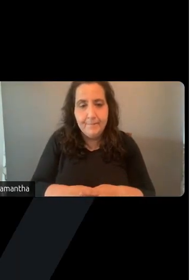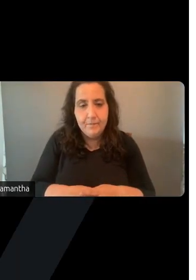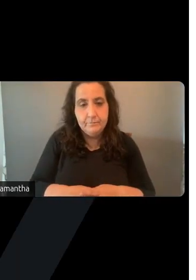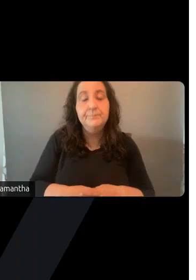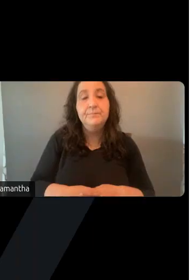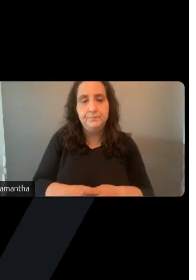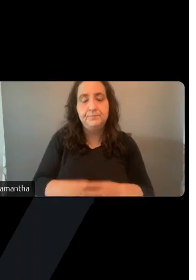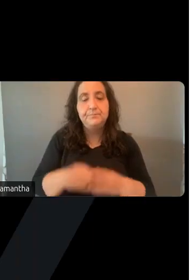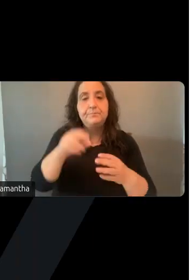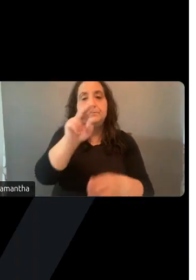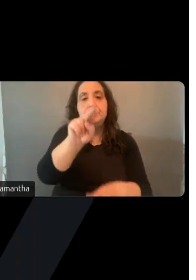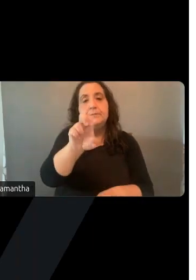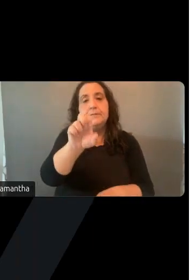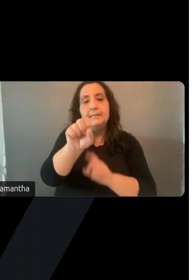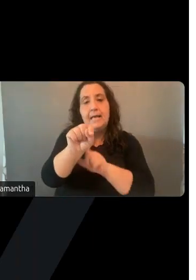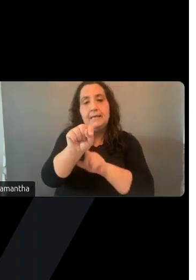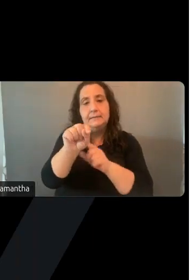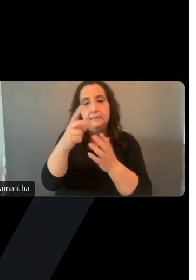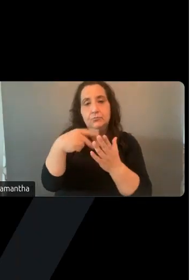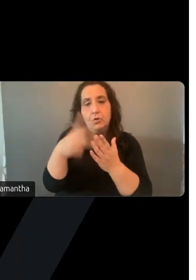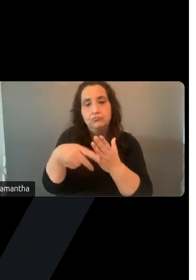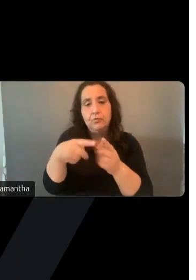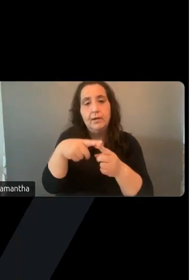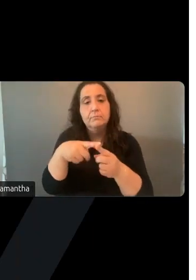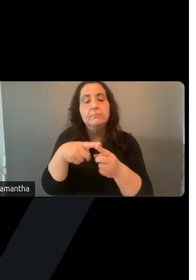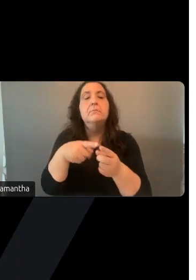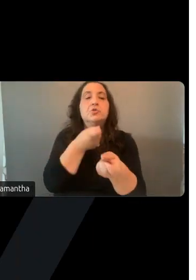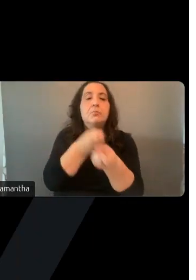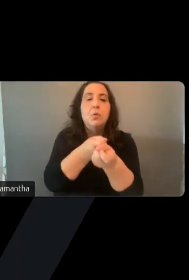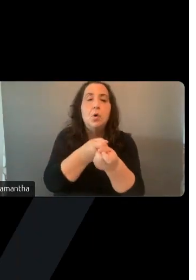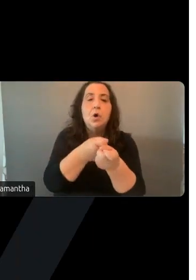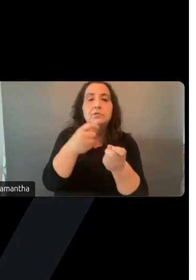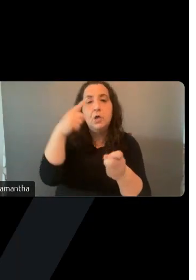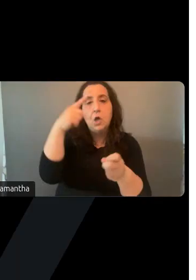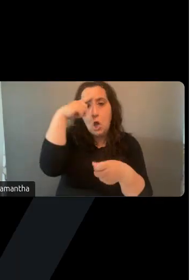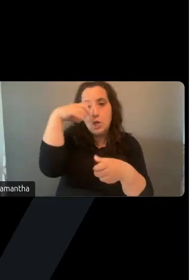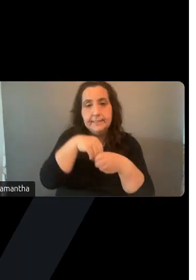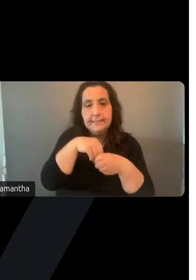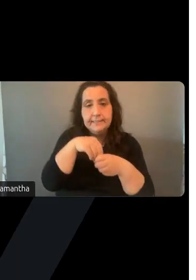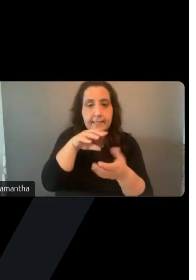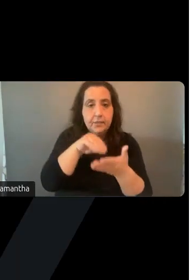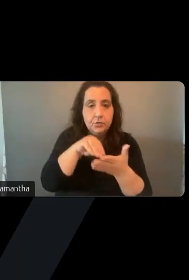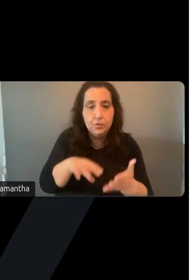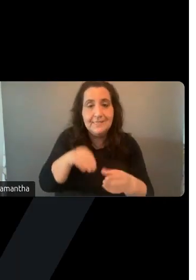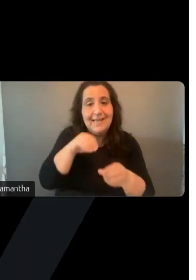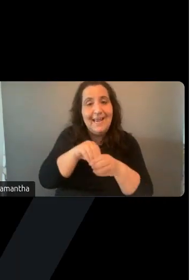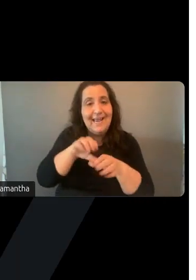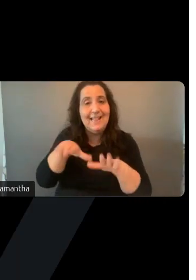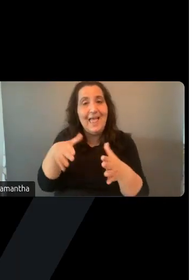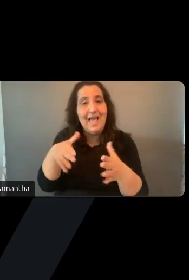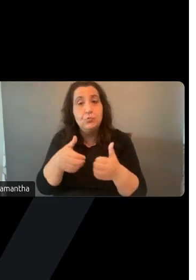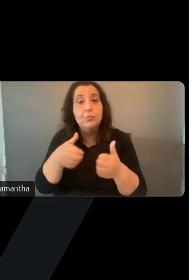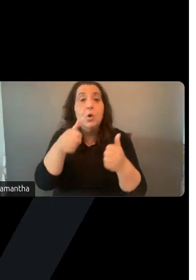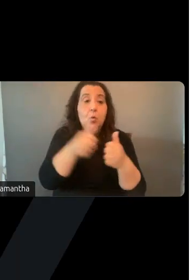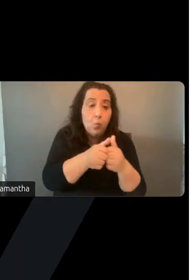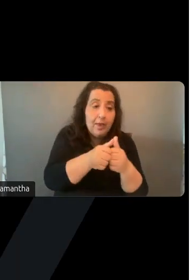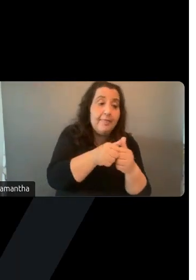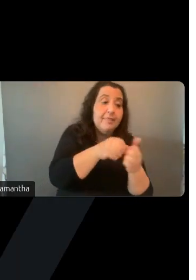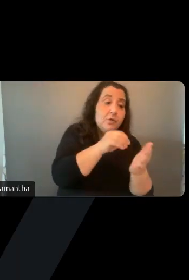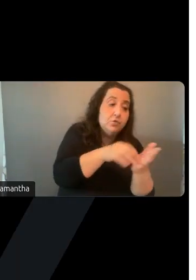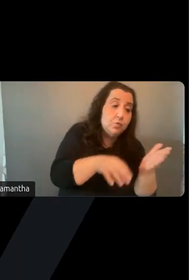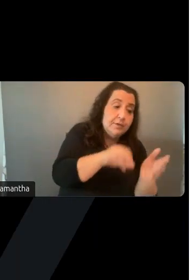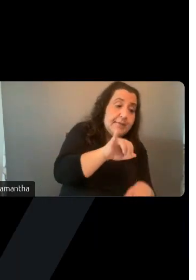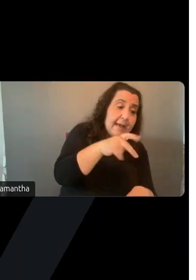So the NEST program supports autistic learners in a classroom of students with and without IEPs. It's a